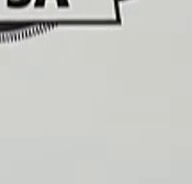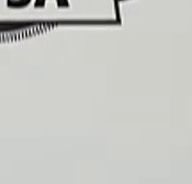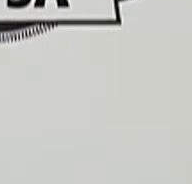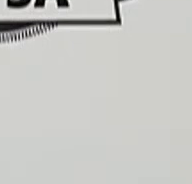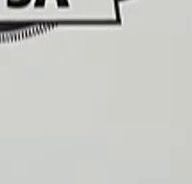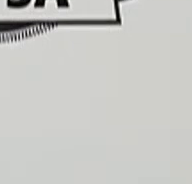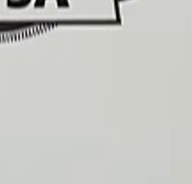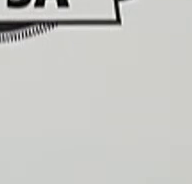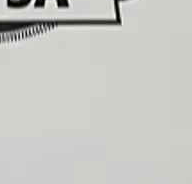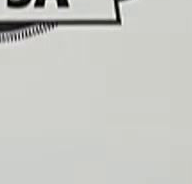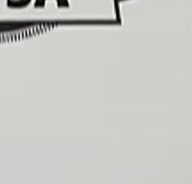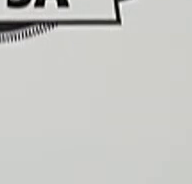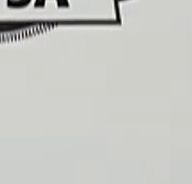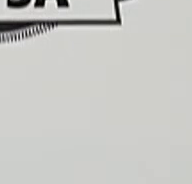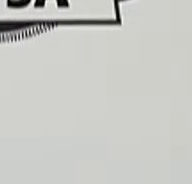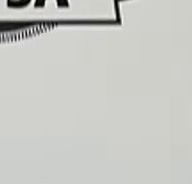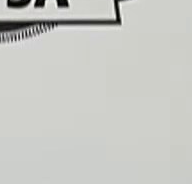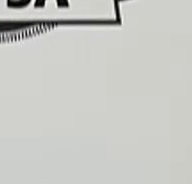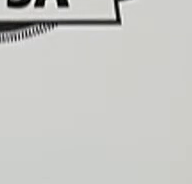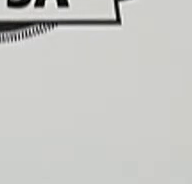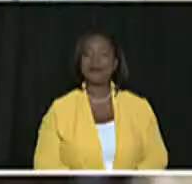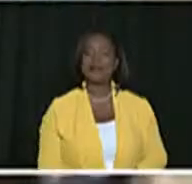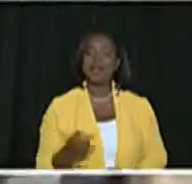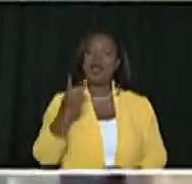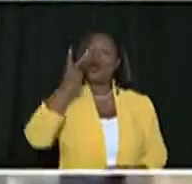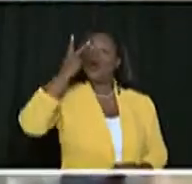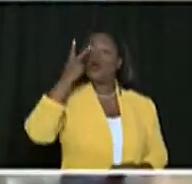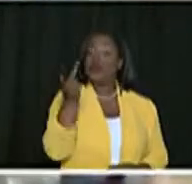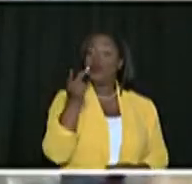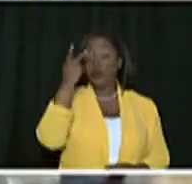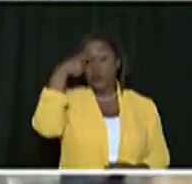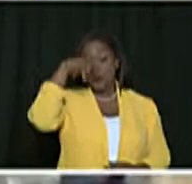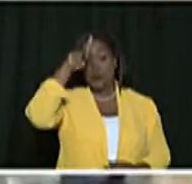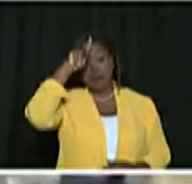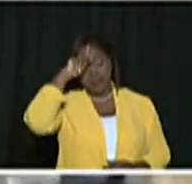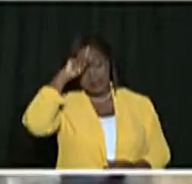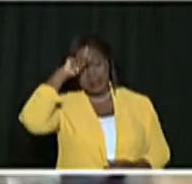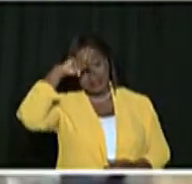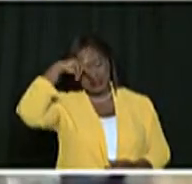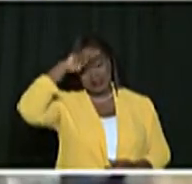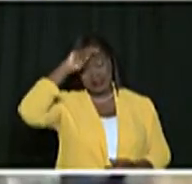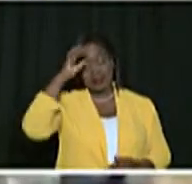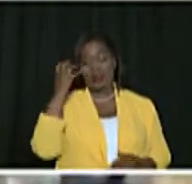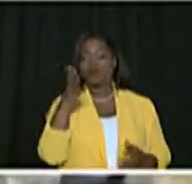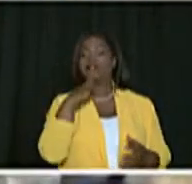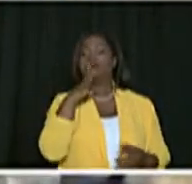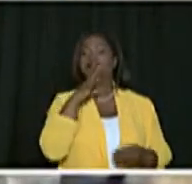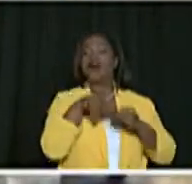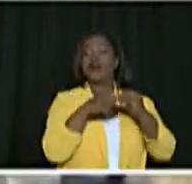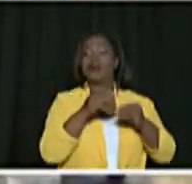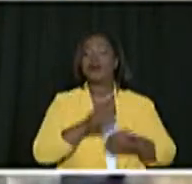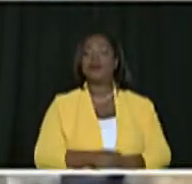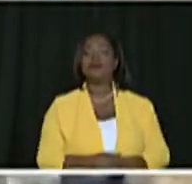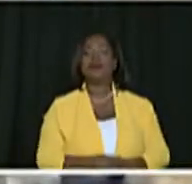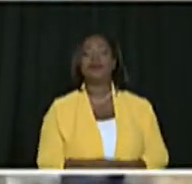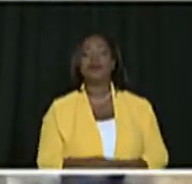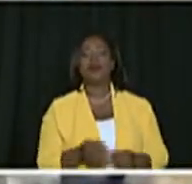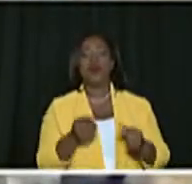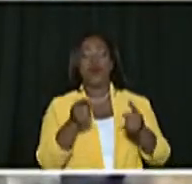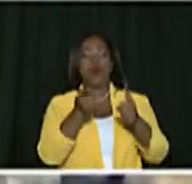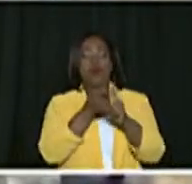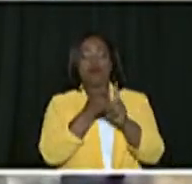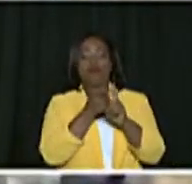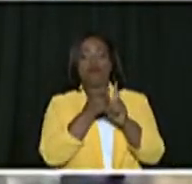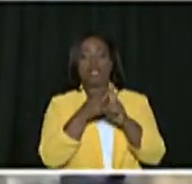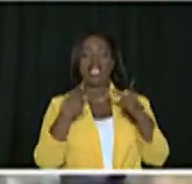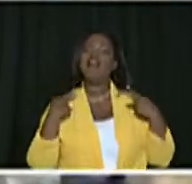evening, everyone. So there are two such myths I want to speak on in brief. One as it relates to physical abuse.